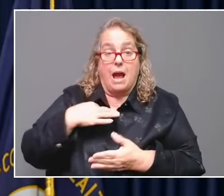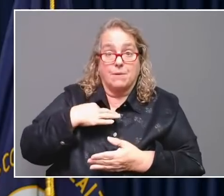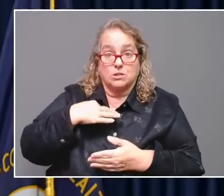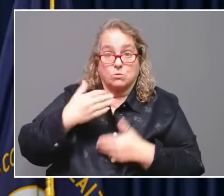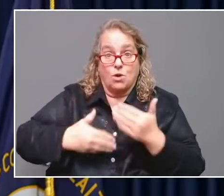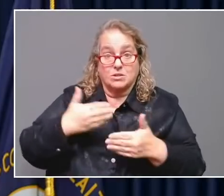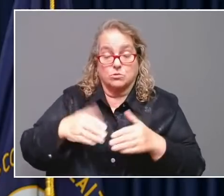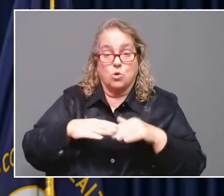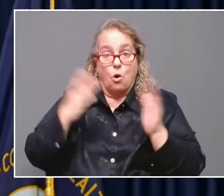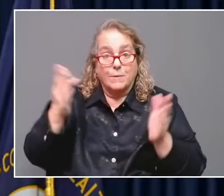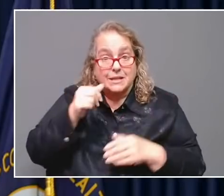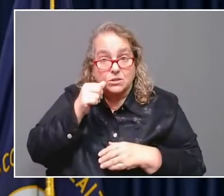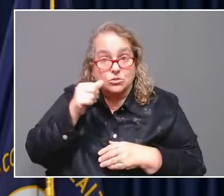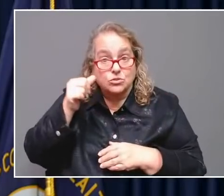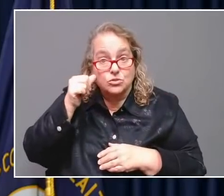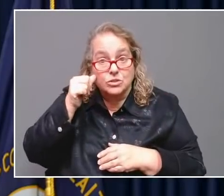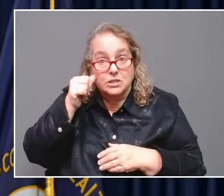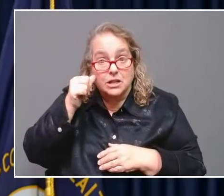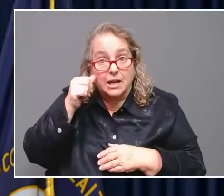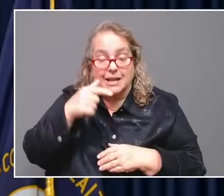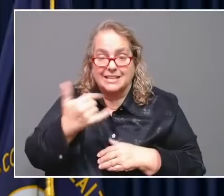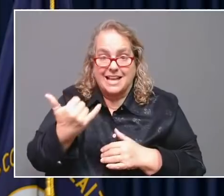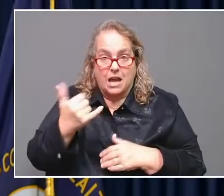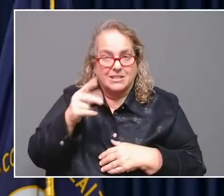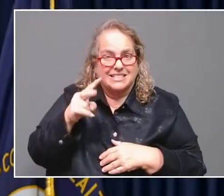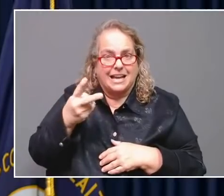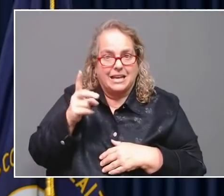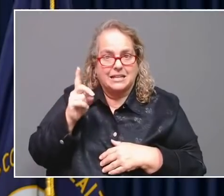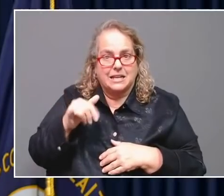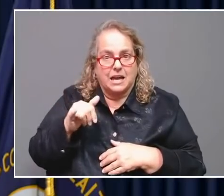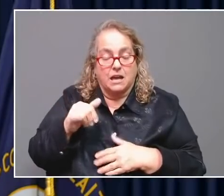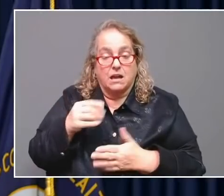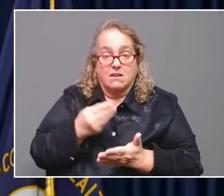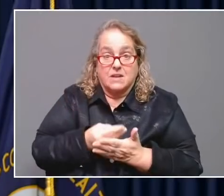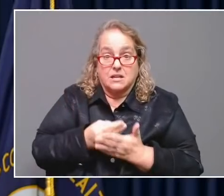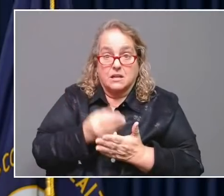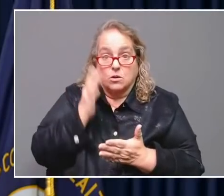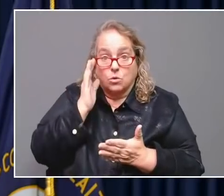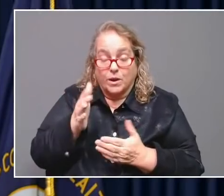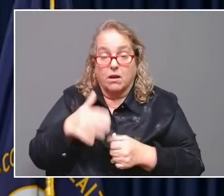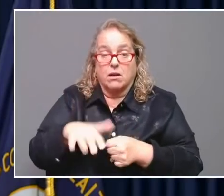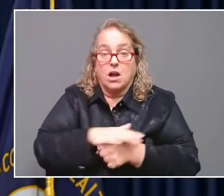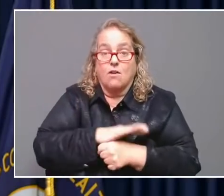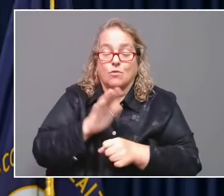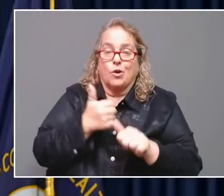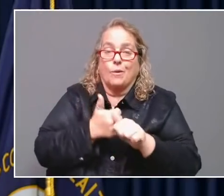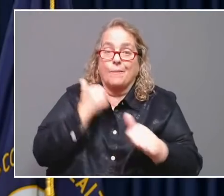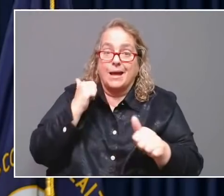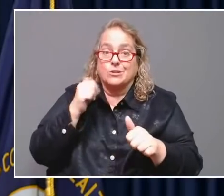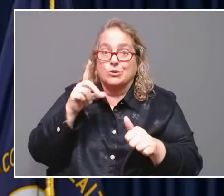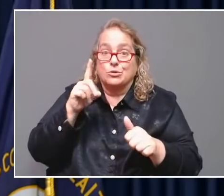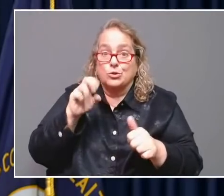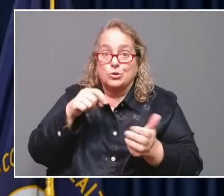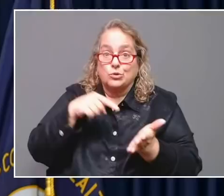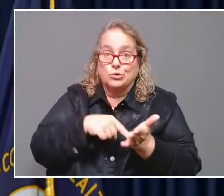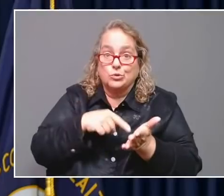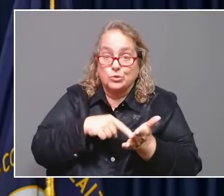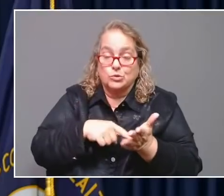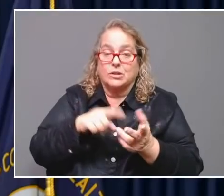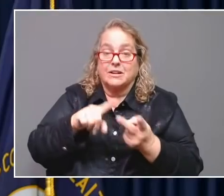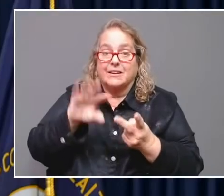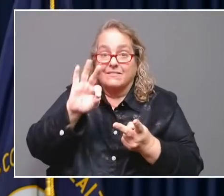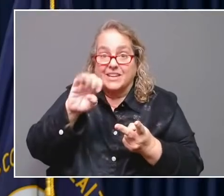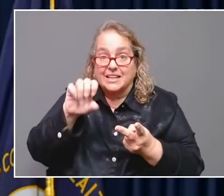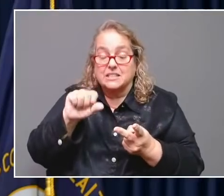yesterday. This is just its second day. The funding will cover delinquent water bills, past due charges, fees, and taxes for drinking